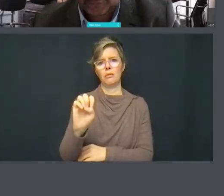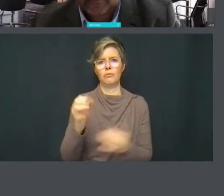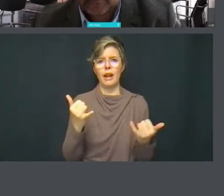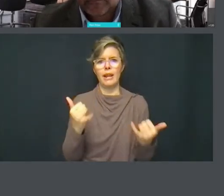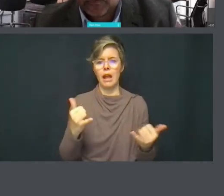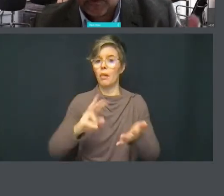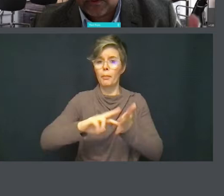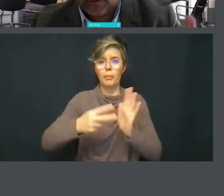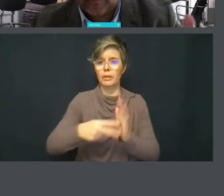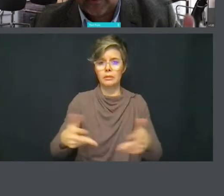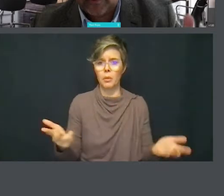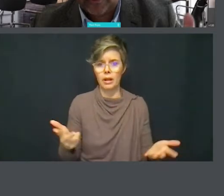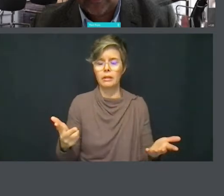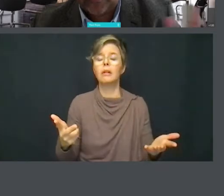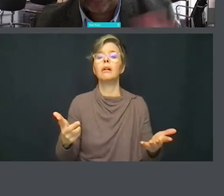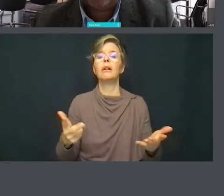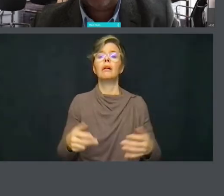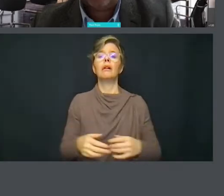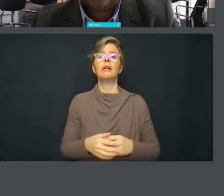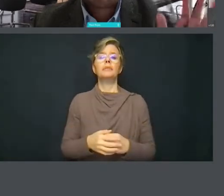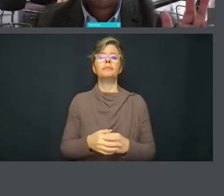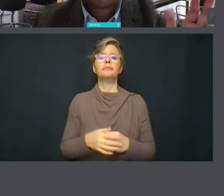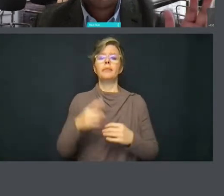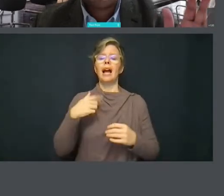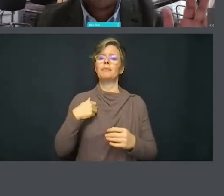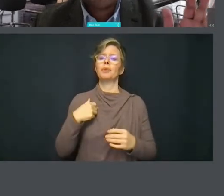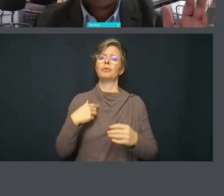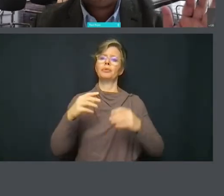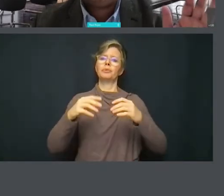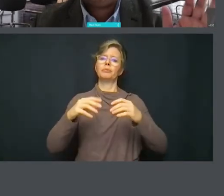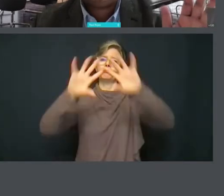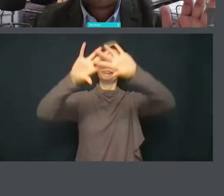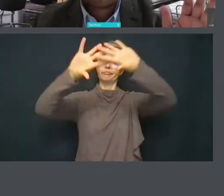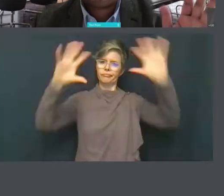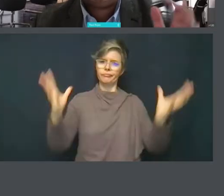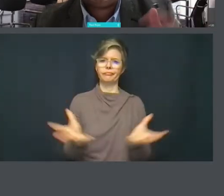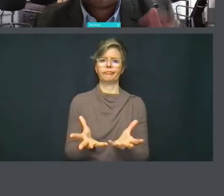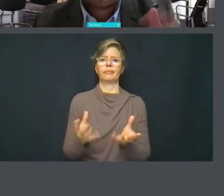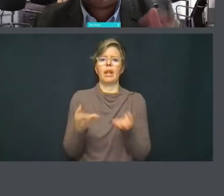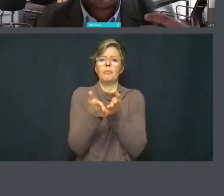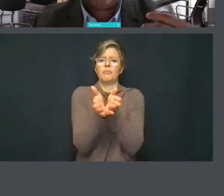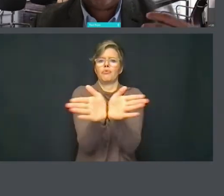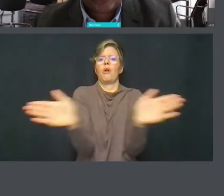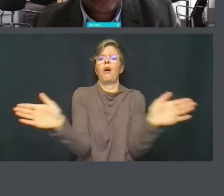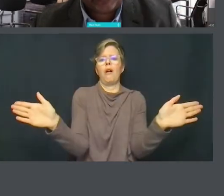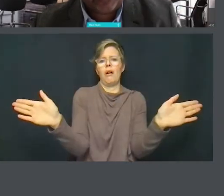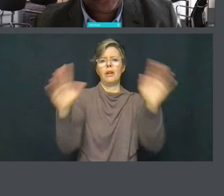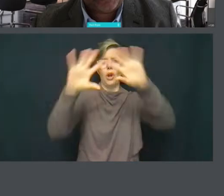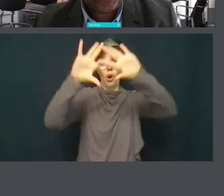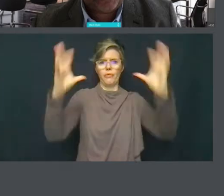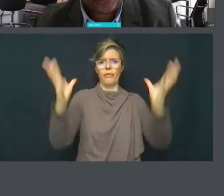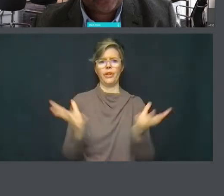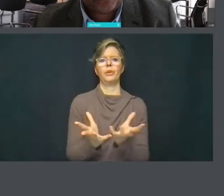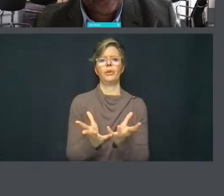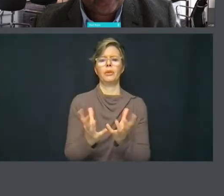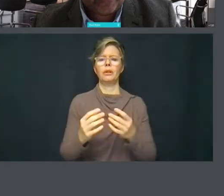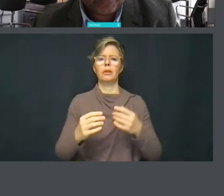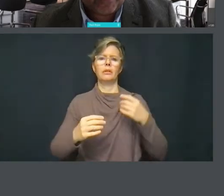provide a pretty broad overview, but also focus on what I feel are